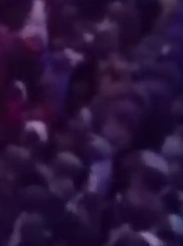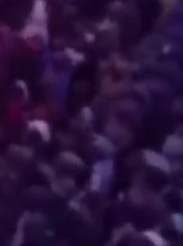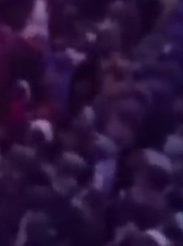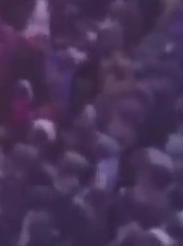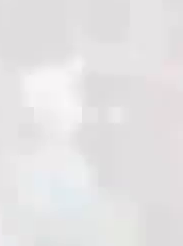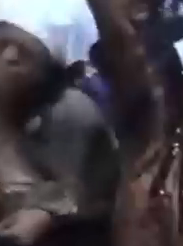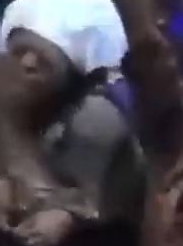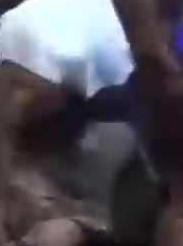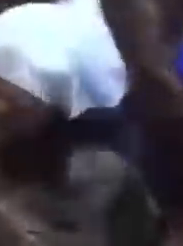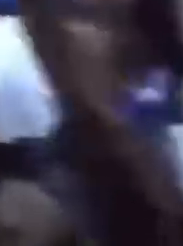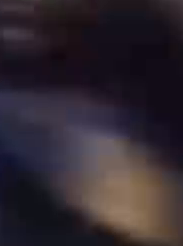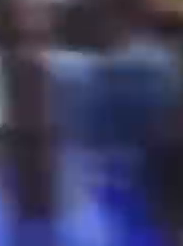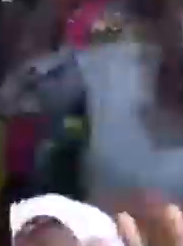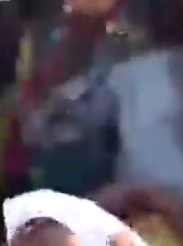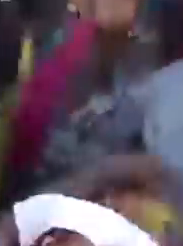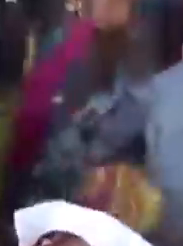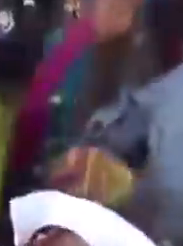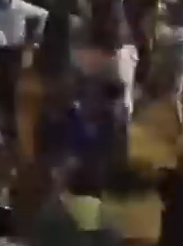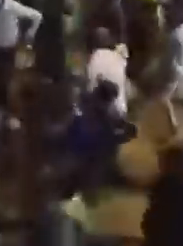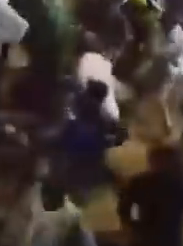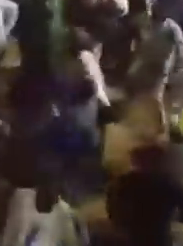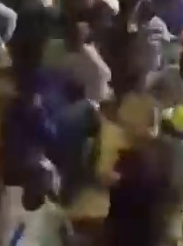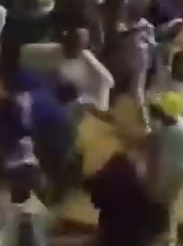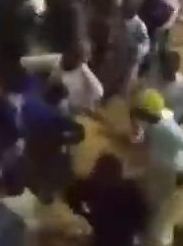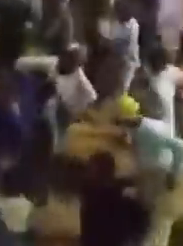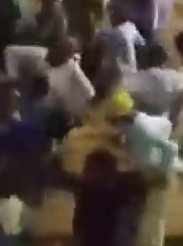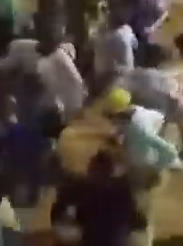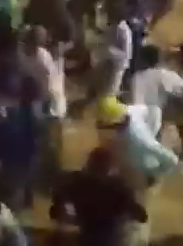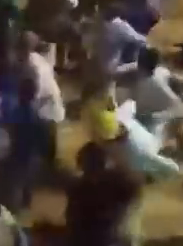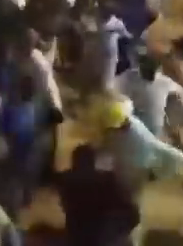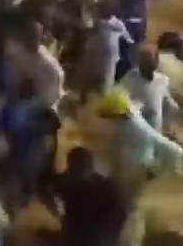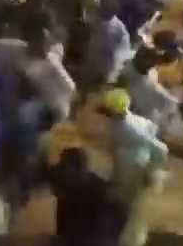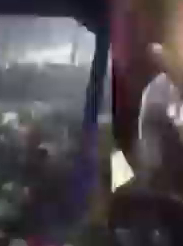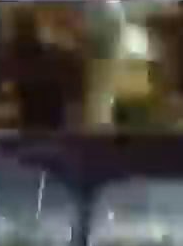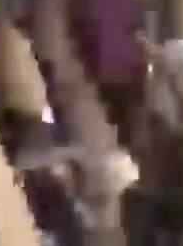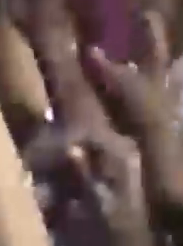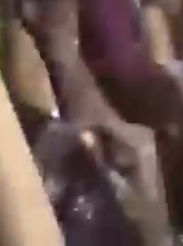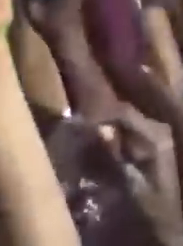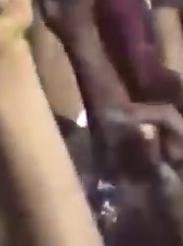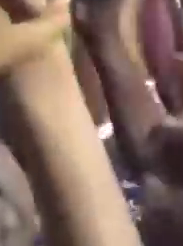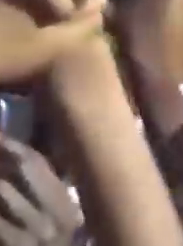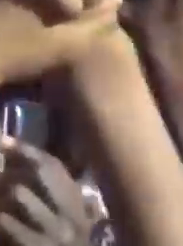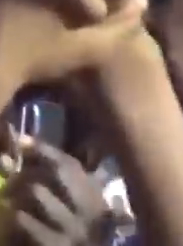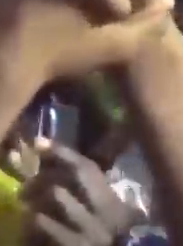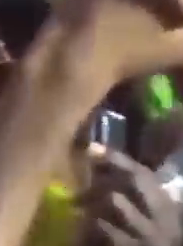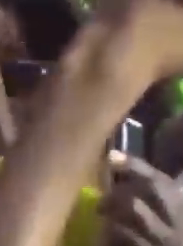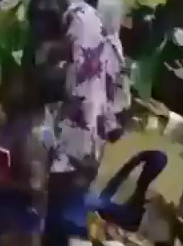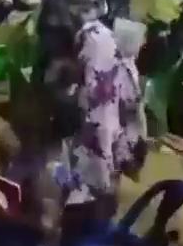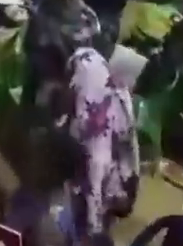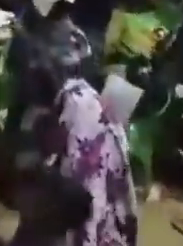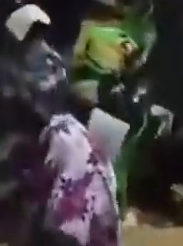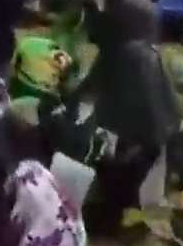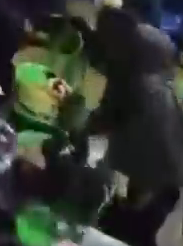a pay, pileo, etuya yamabo, and your bad one, but it's your. I want to want a little you shall not say you don't sell